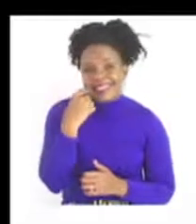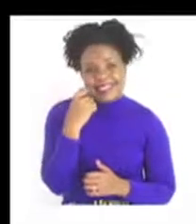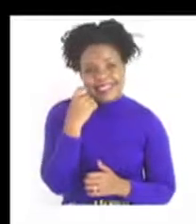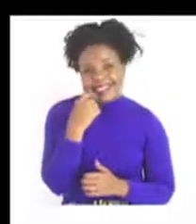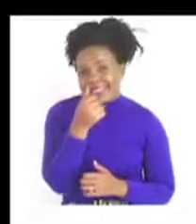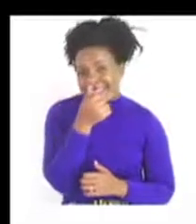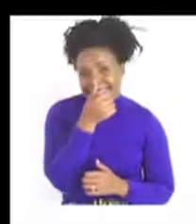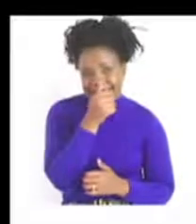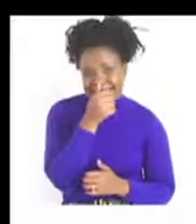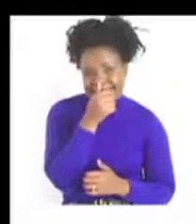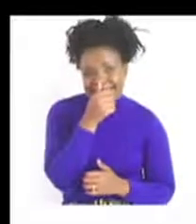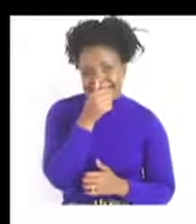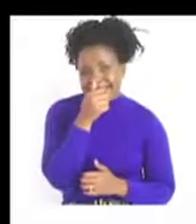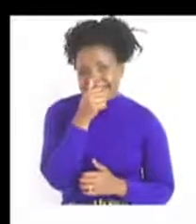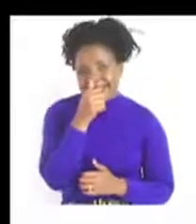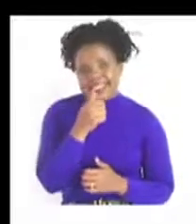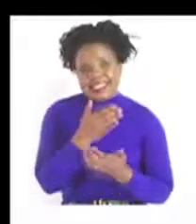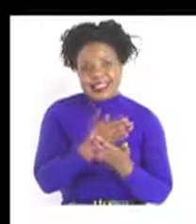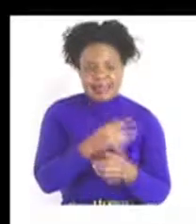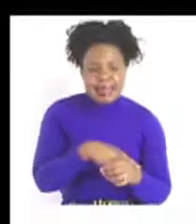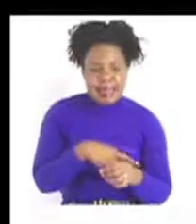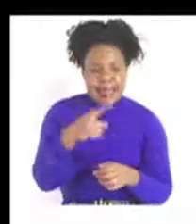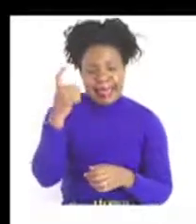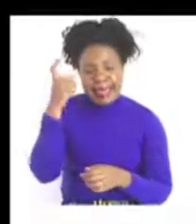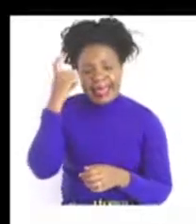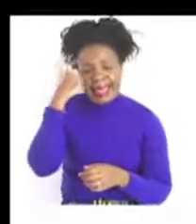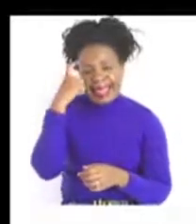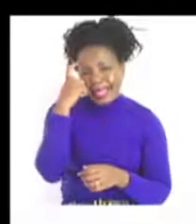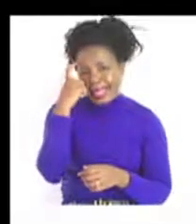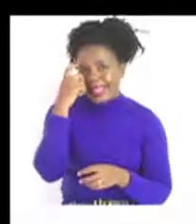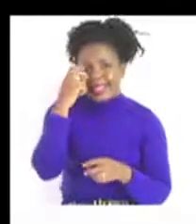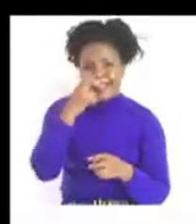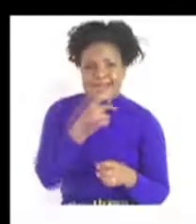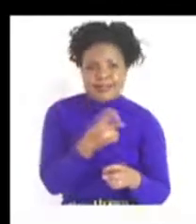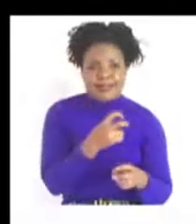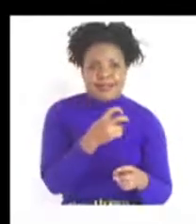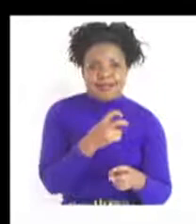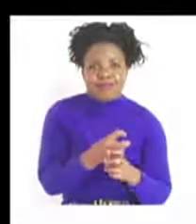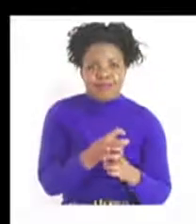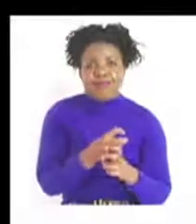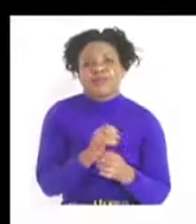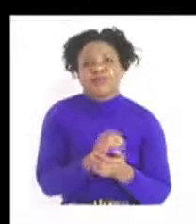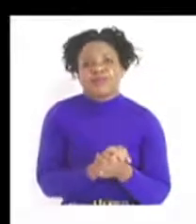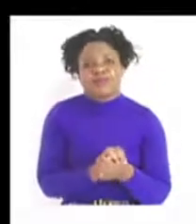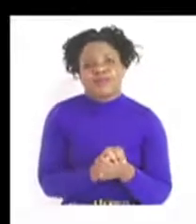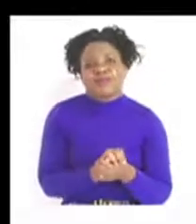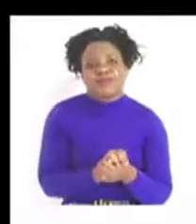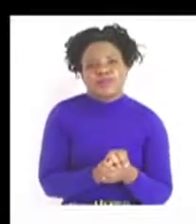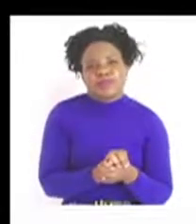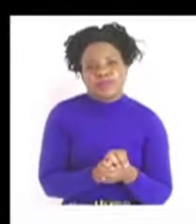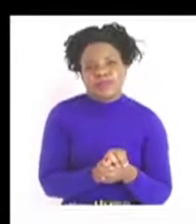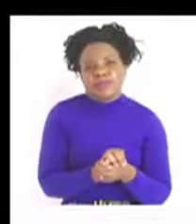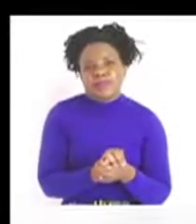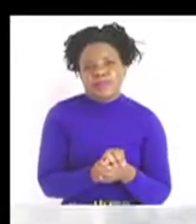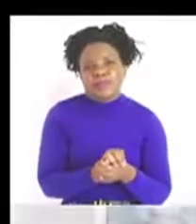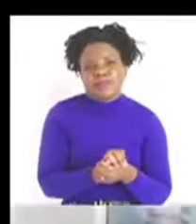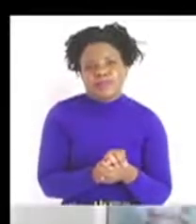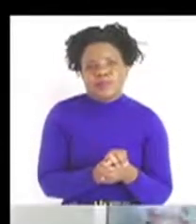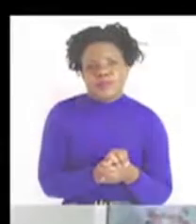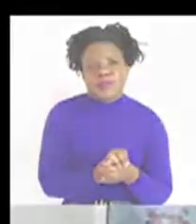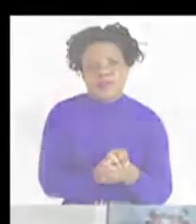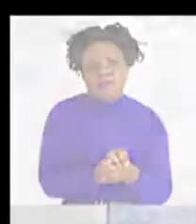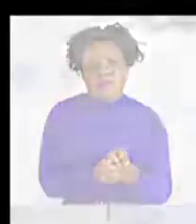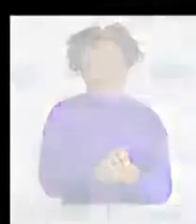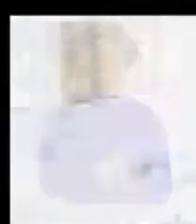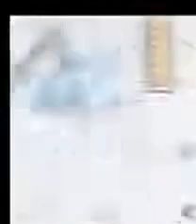plural in English, I think you'd agree, are indeed very tricky, singularly.